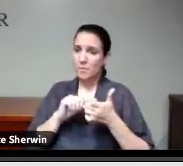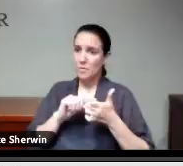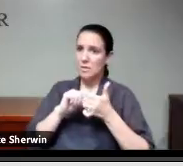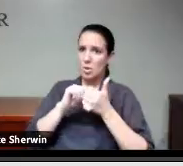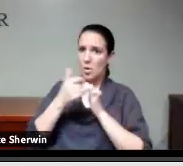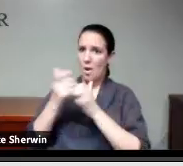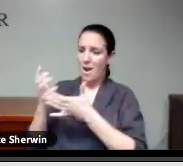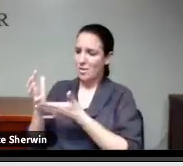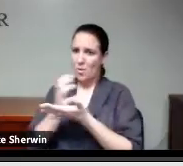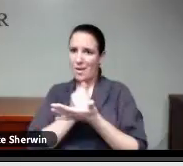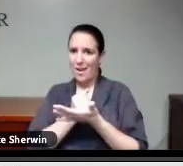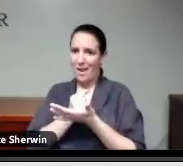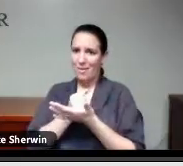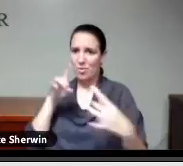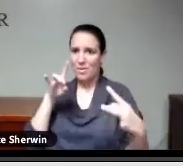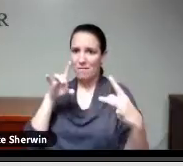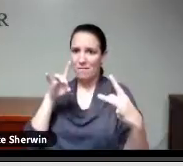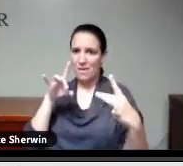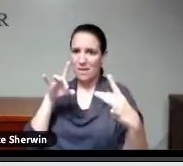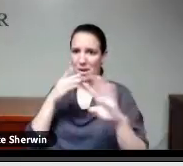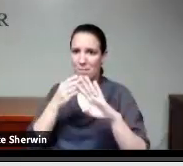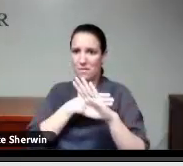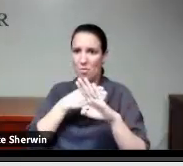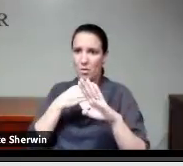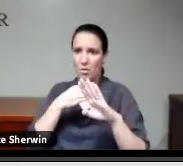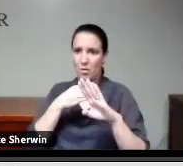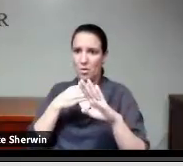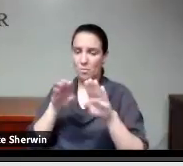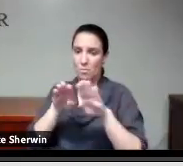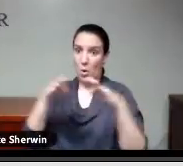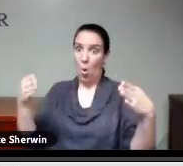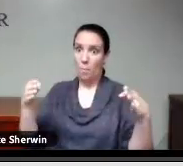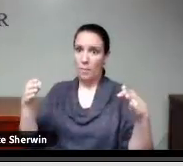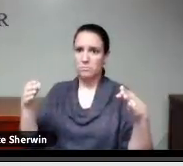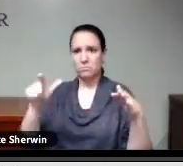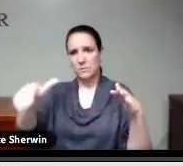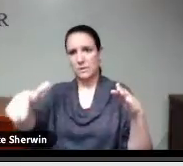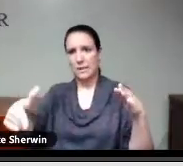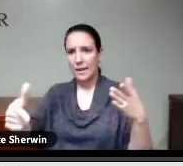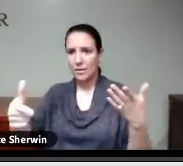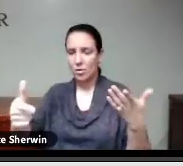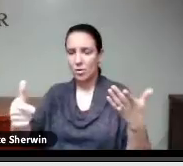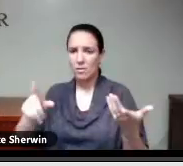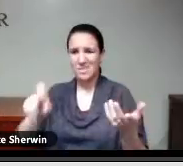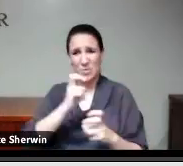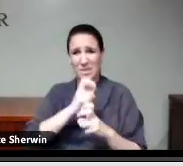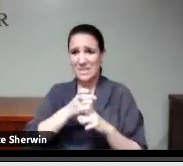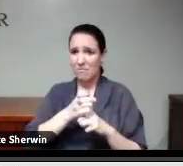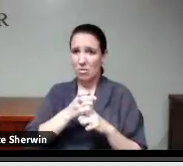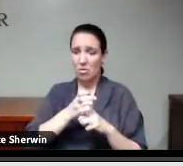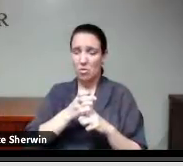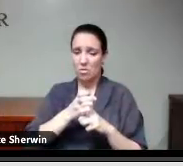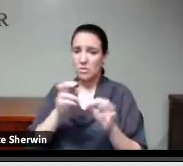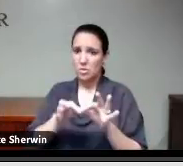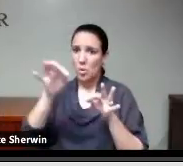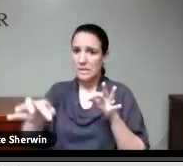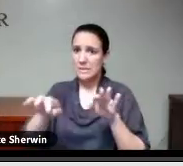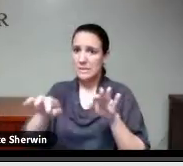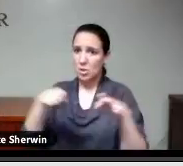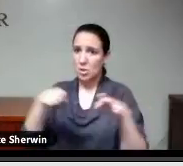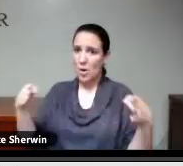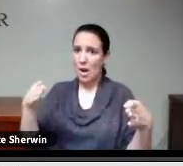feedback before you just go and expand your library's hours, which is trickier to make the case for up front, especially if it